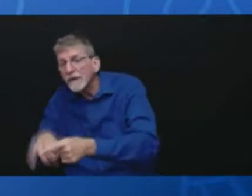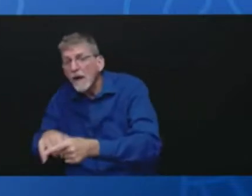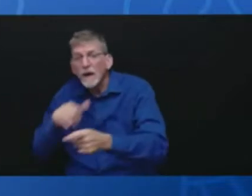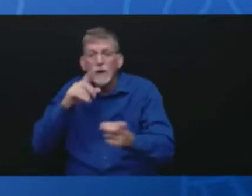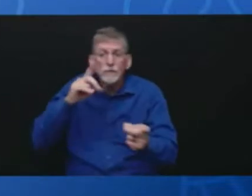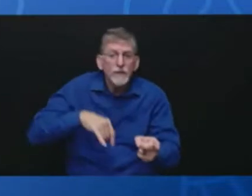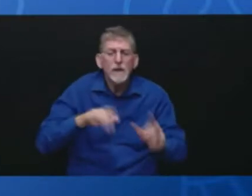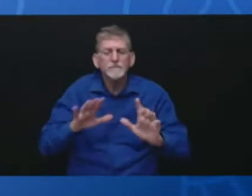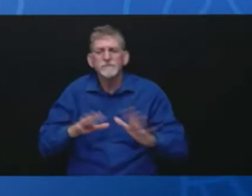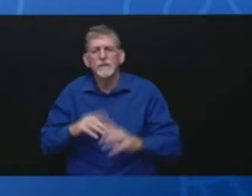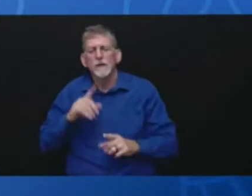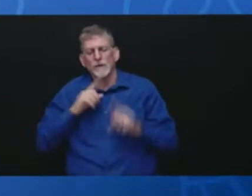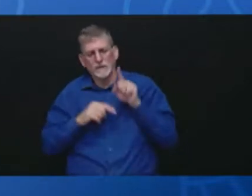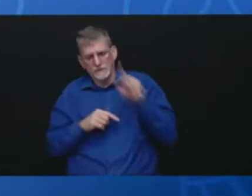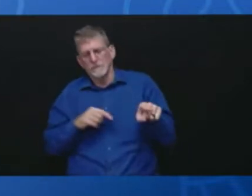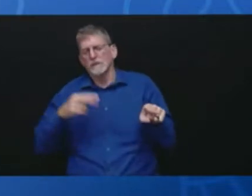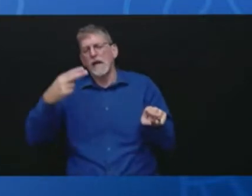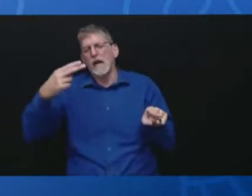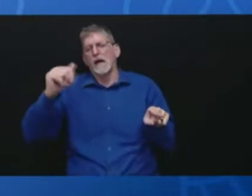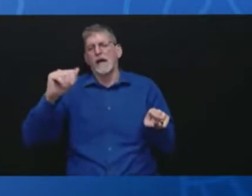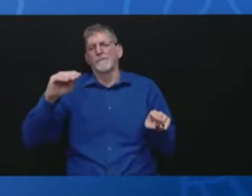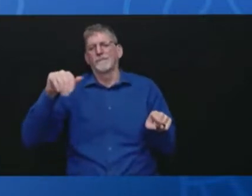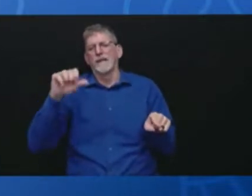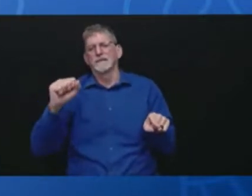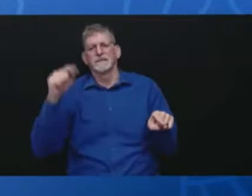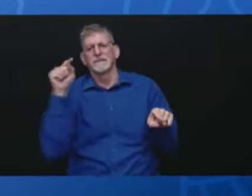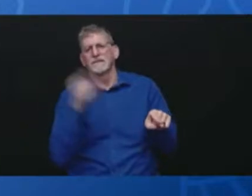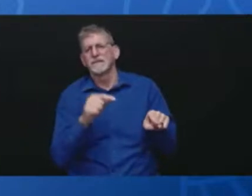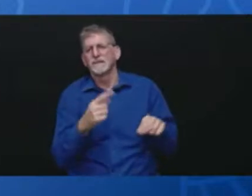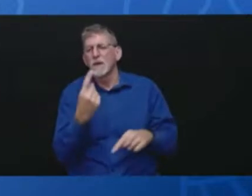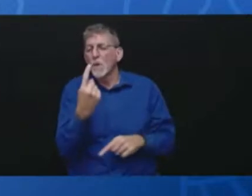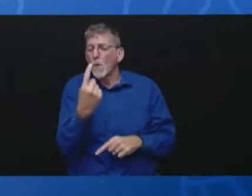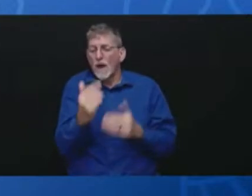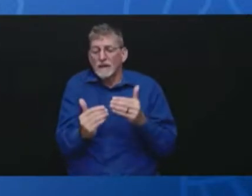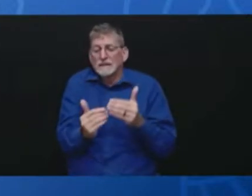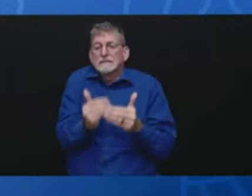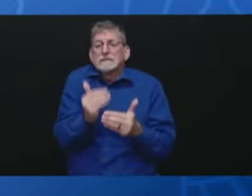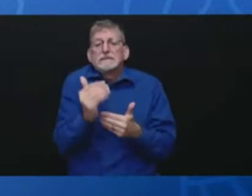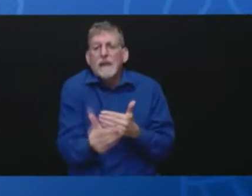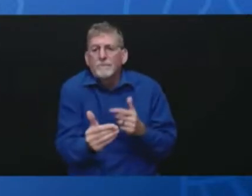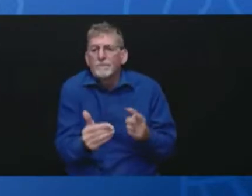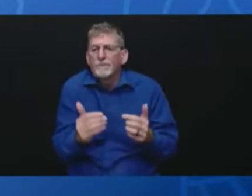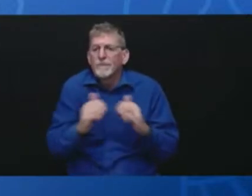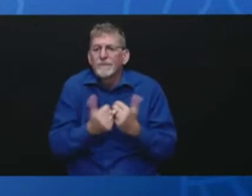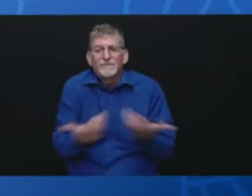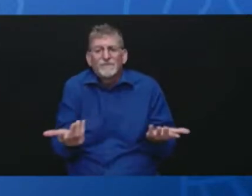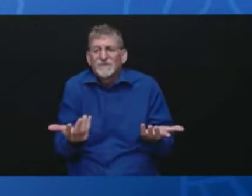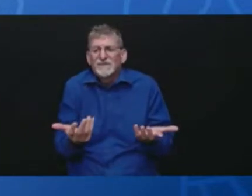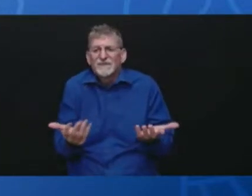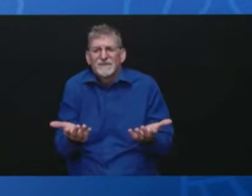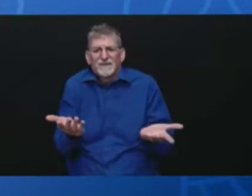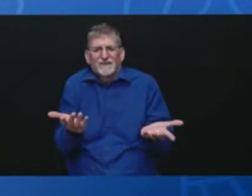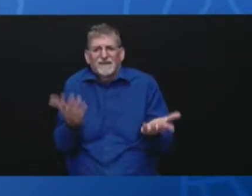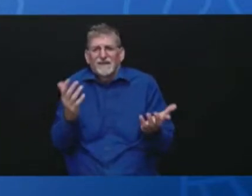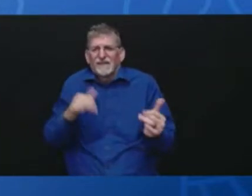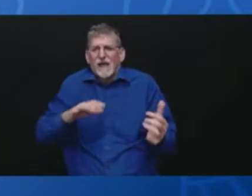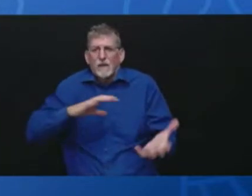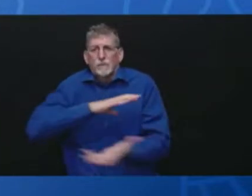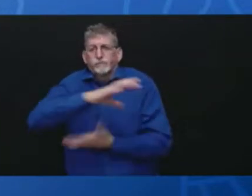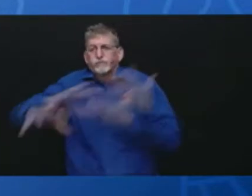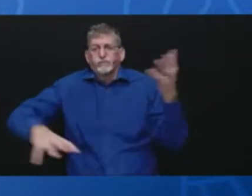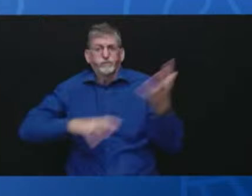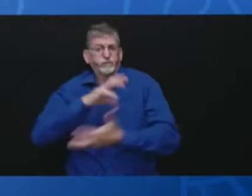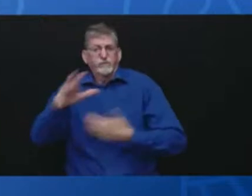it's one step it could take, and the carnage could end. And I appreciate what you're